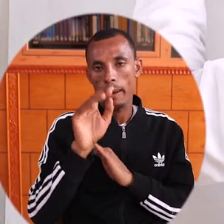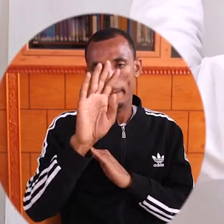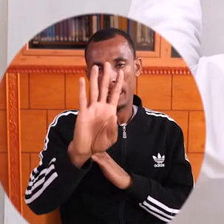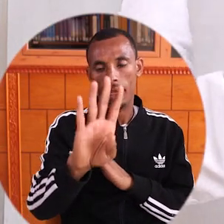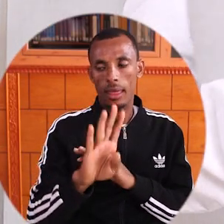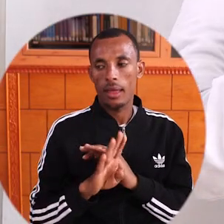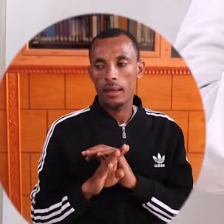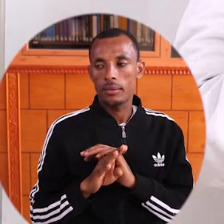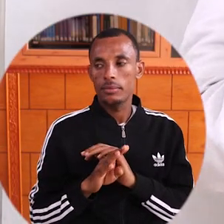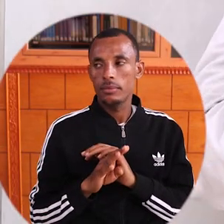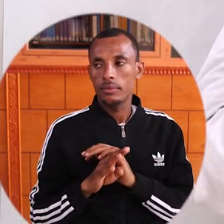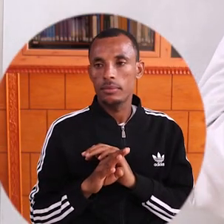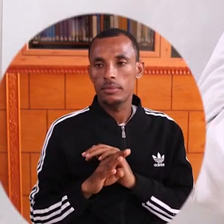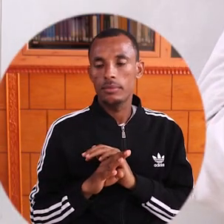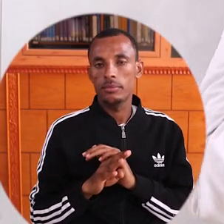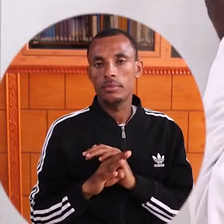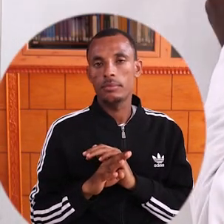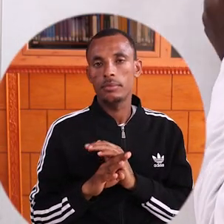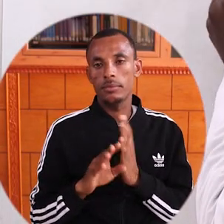take